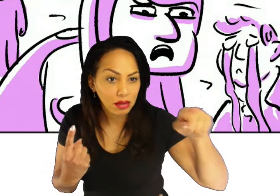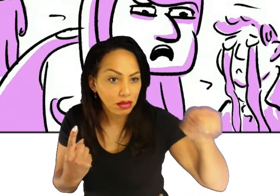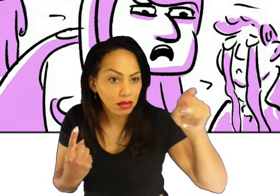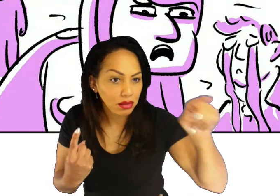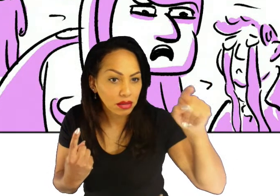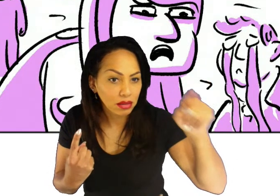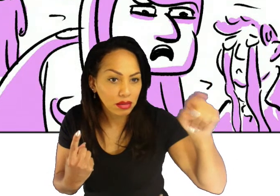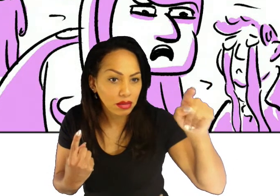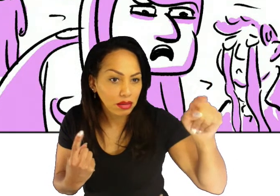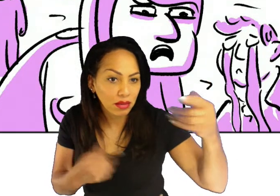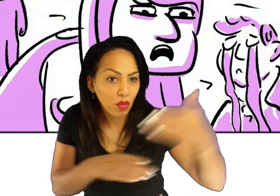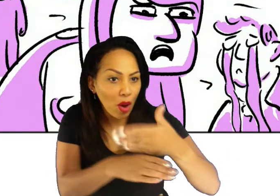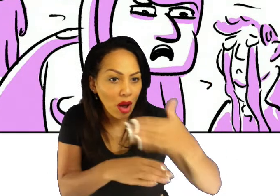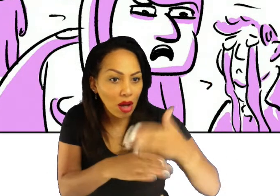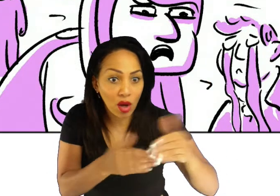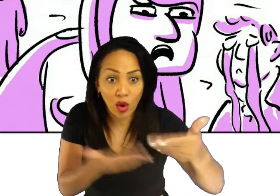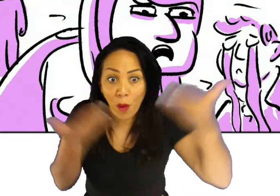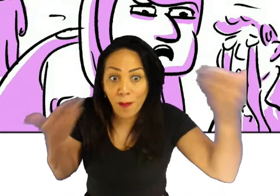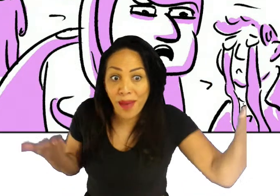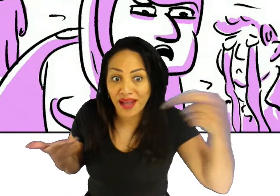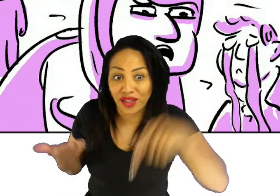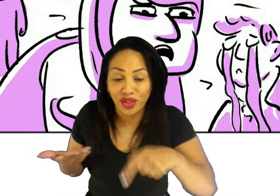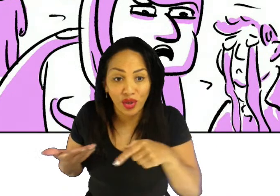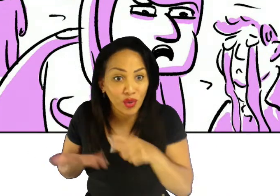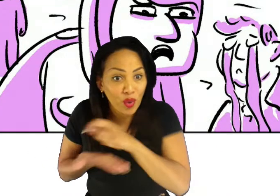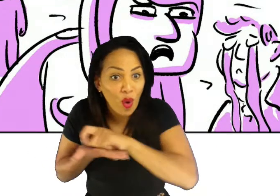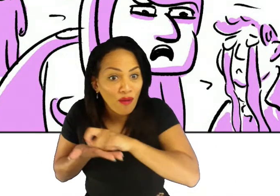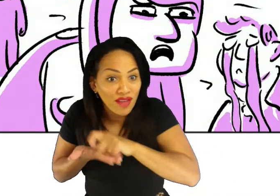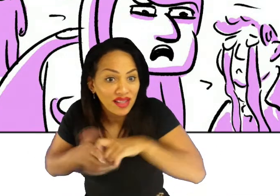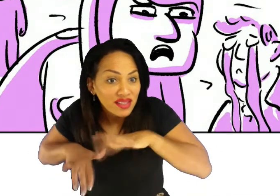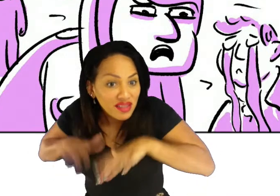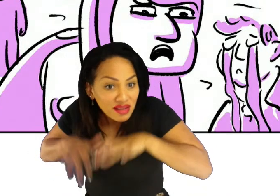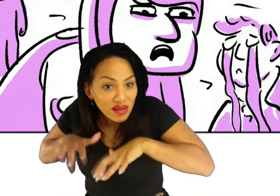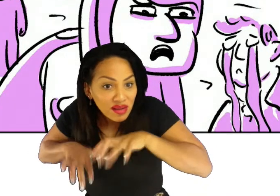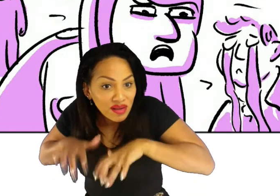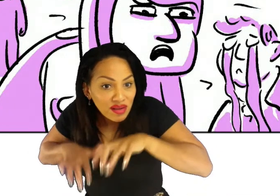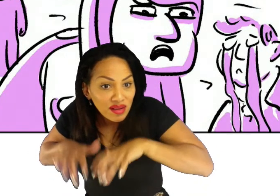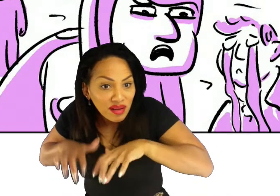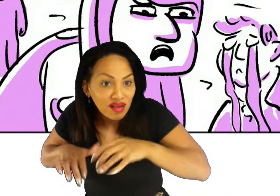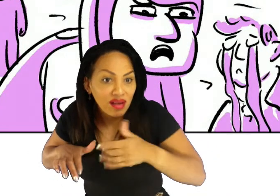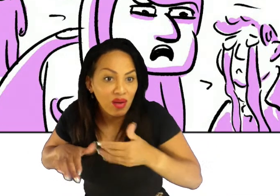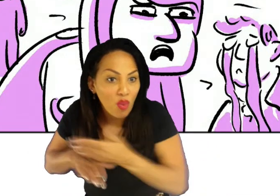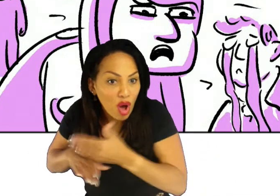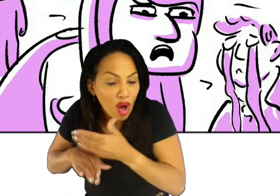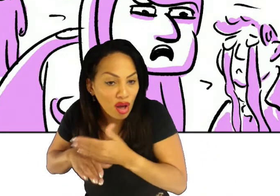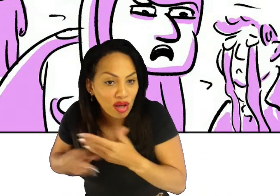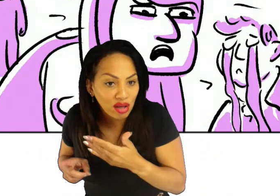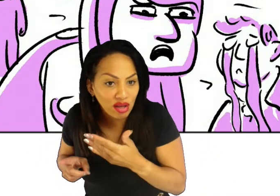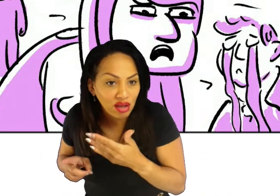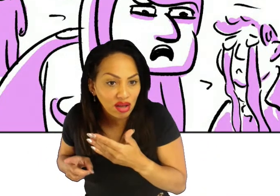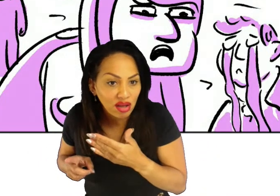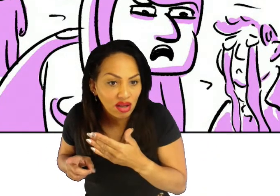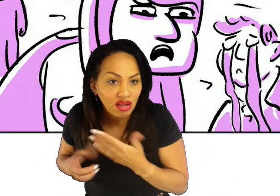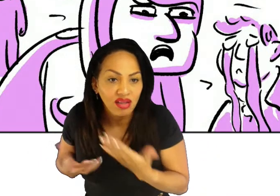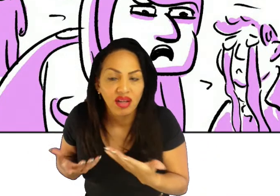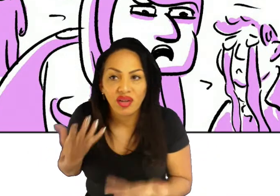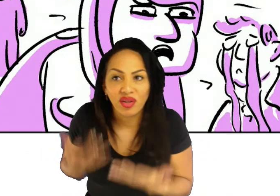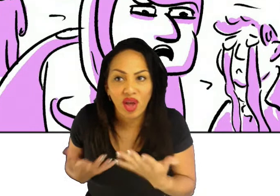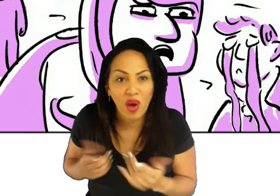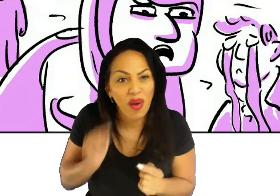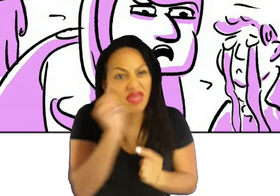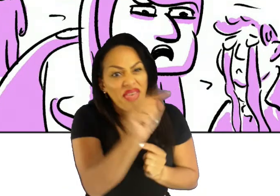of staying in business in the arts. But it's fine because it's still the arts.